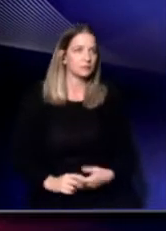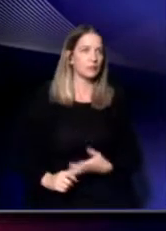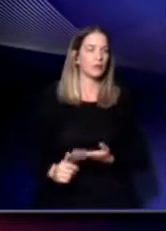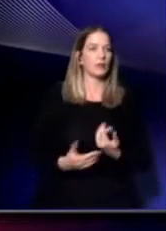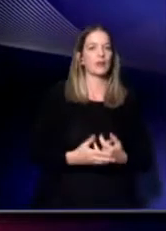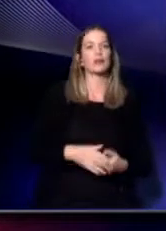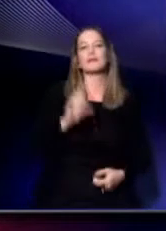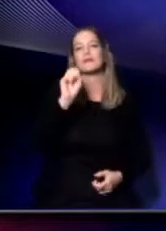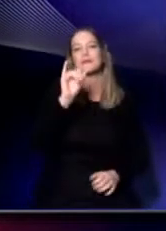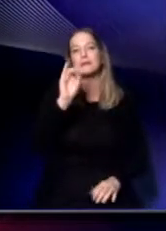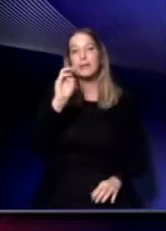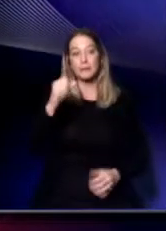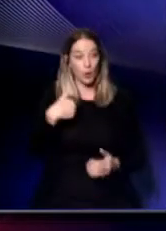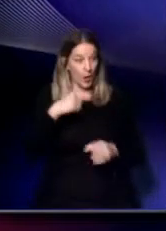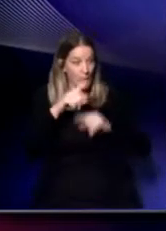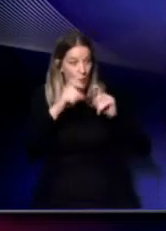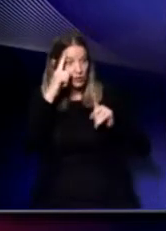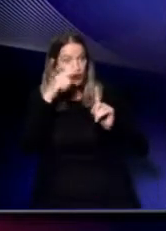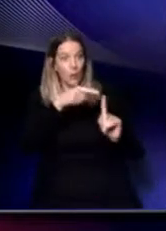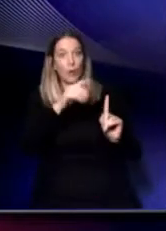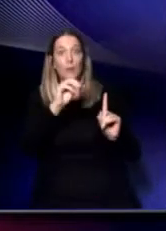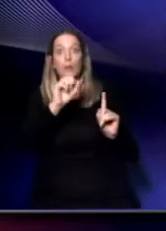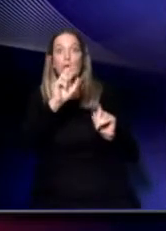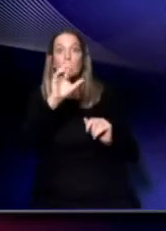Any questions for Maria Murphy?